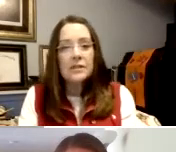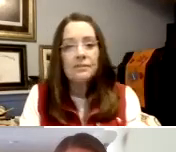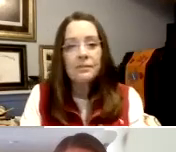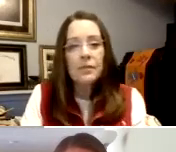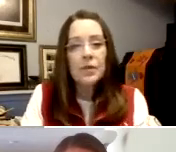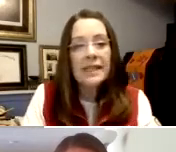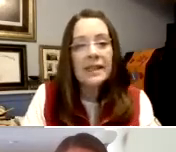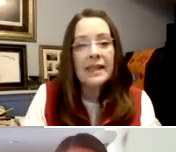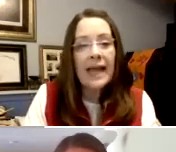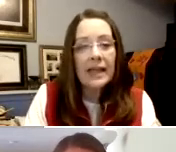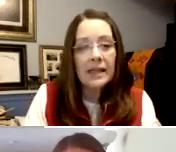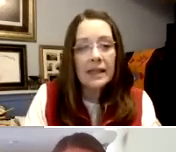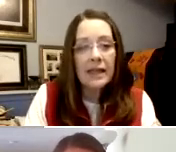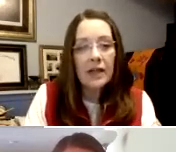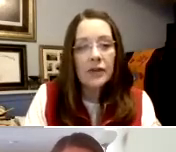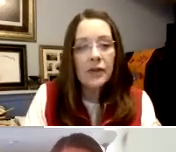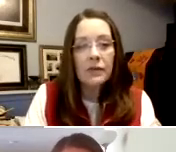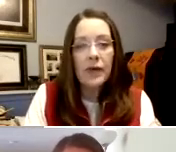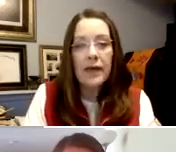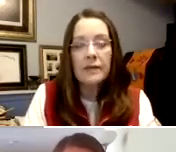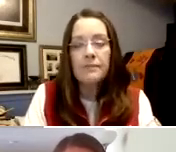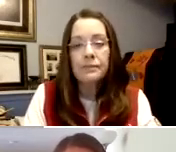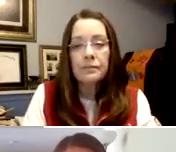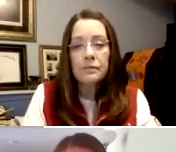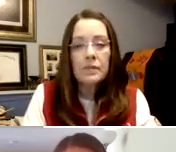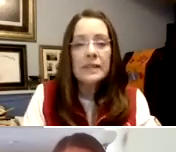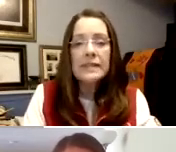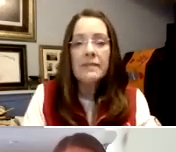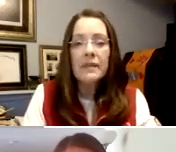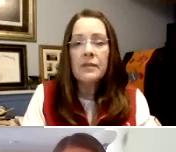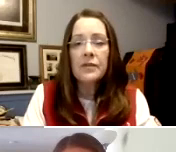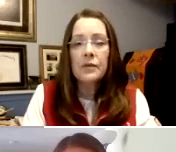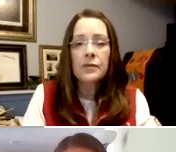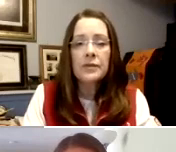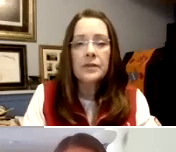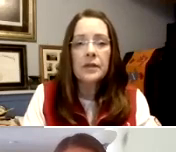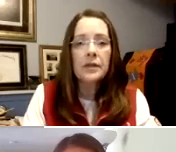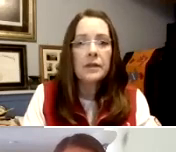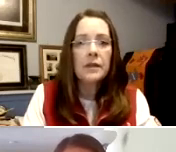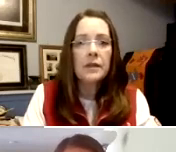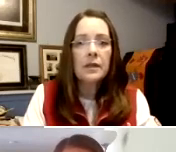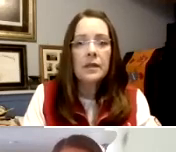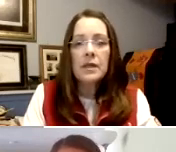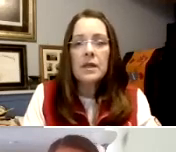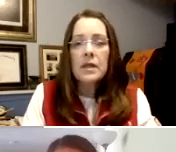scarves using that color cue of red. The same thing with the grocery store.